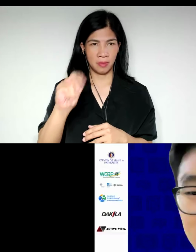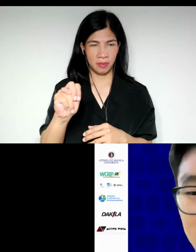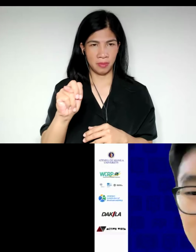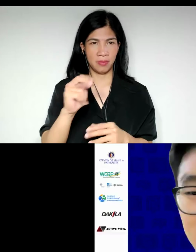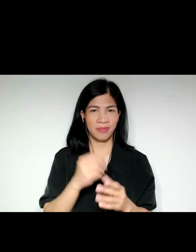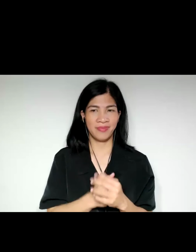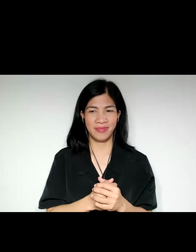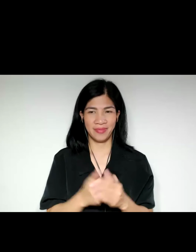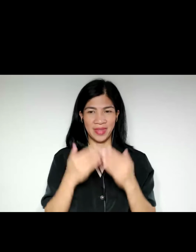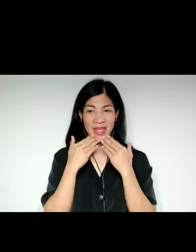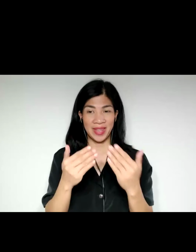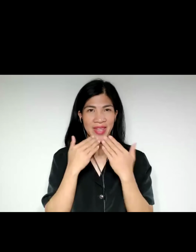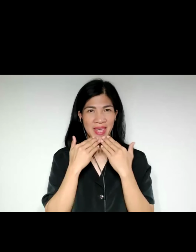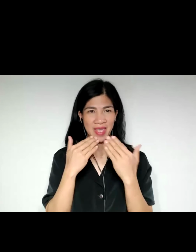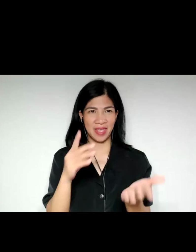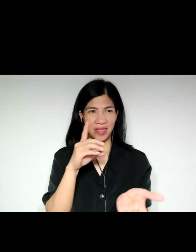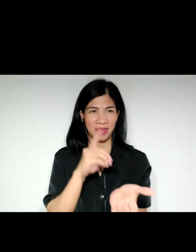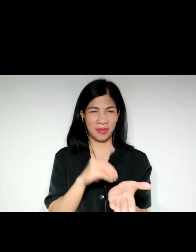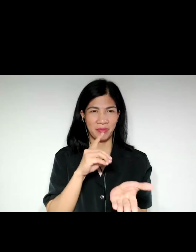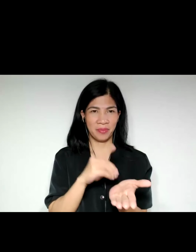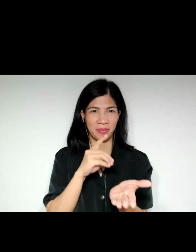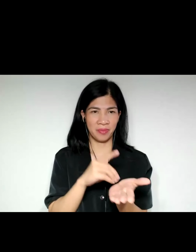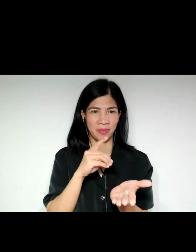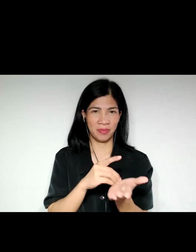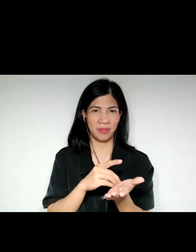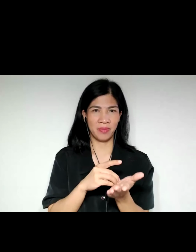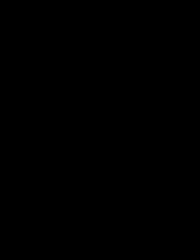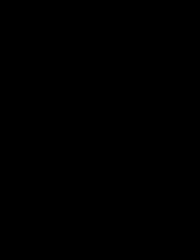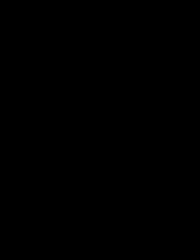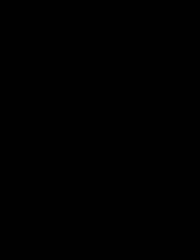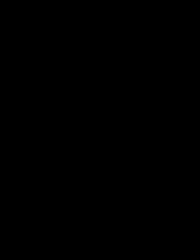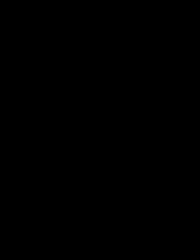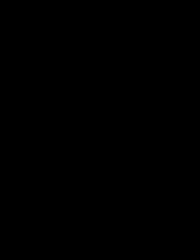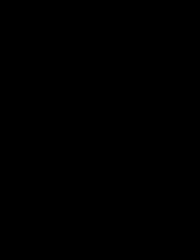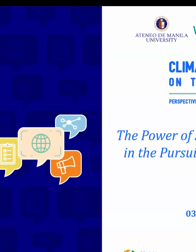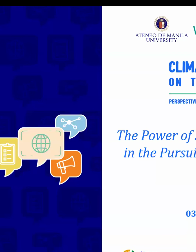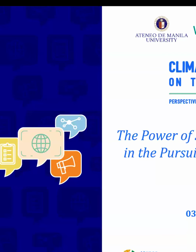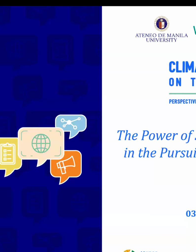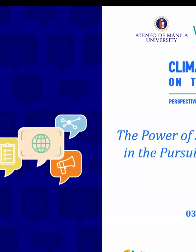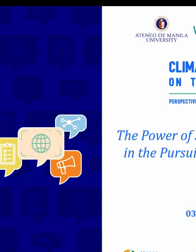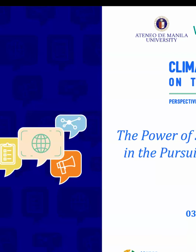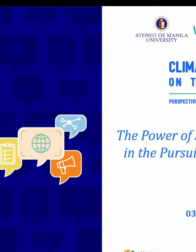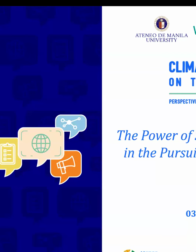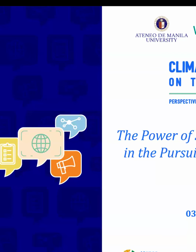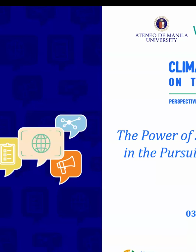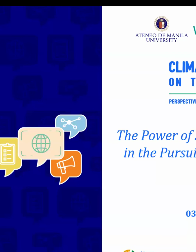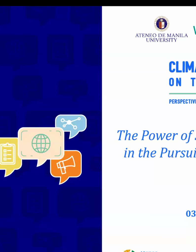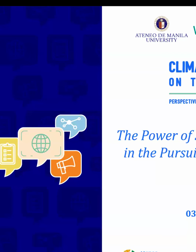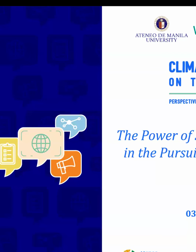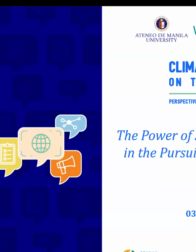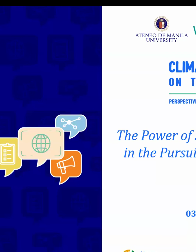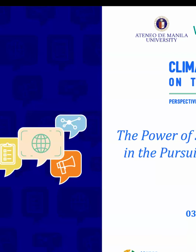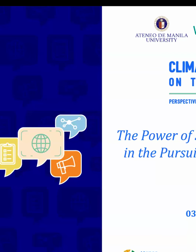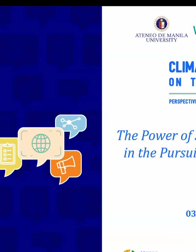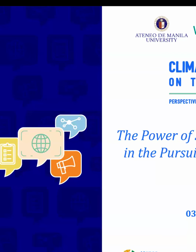Thank you very much, Dr. Porio. It's always inspiring to hear the principles of transdisciplinary action research.